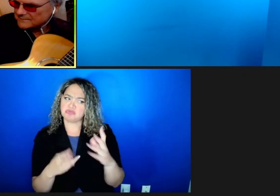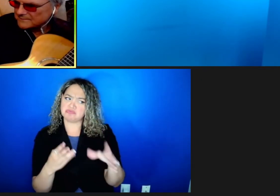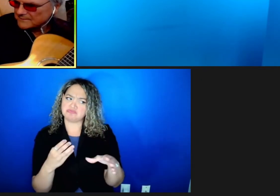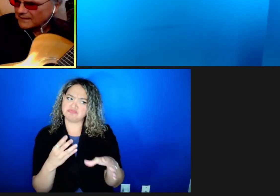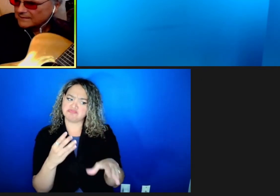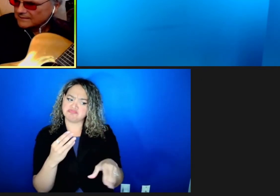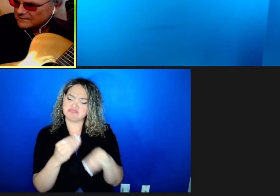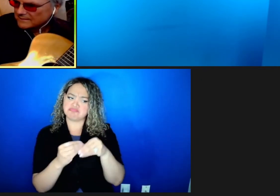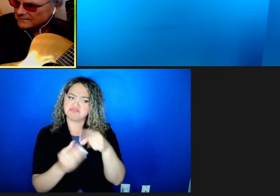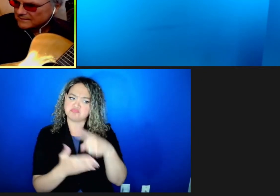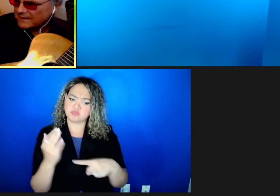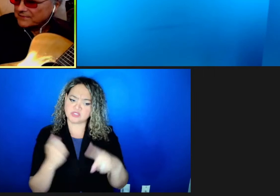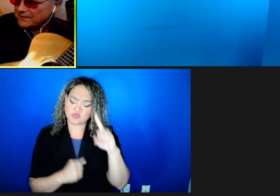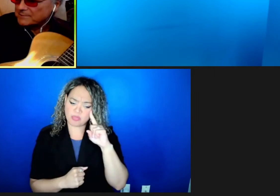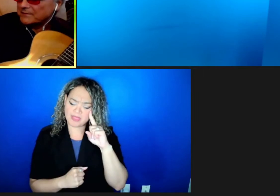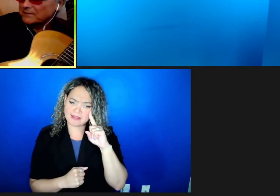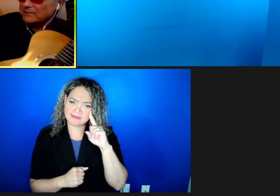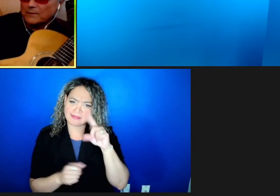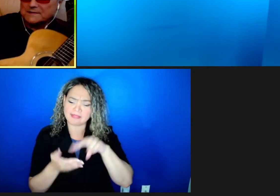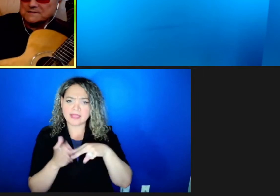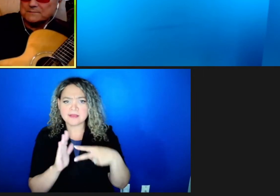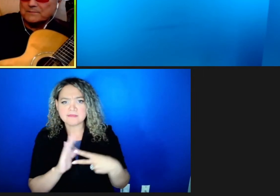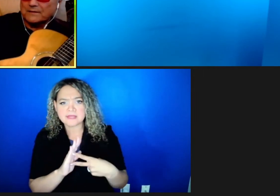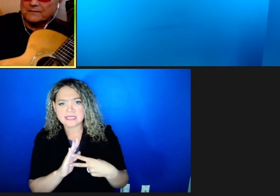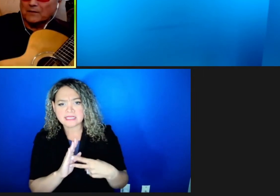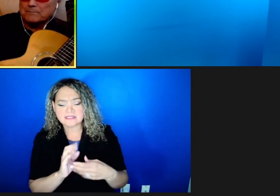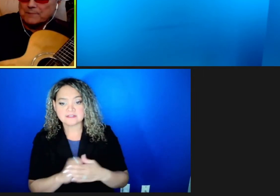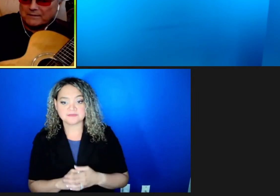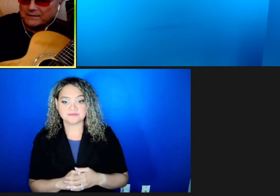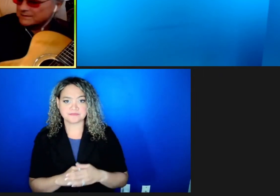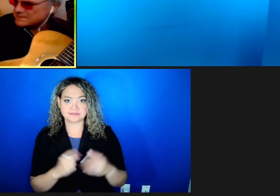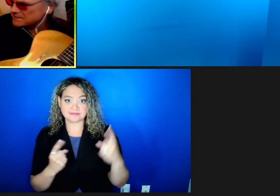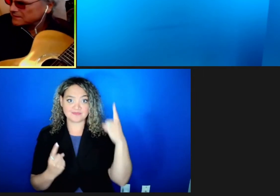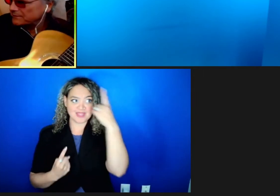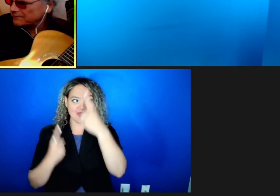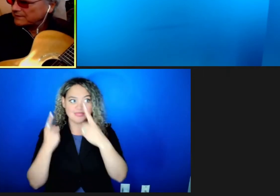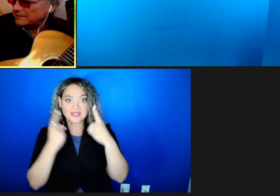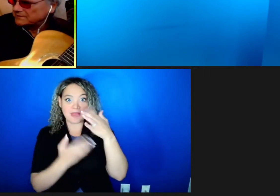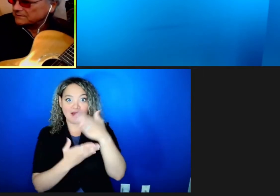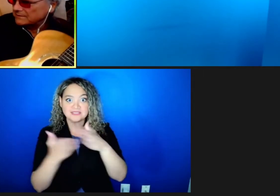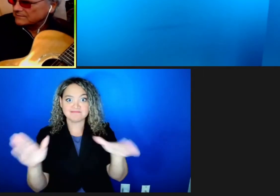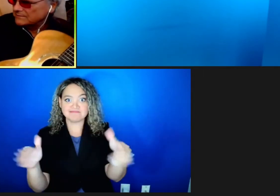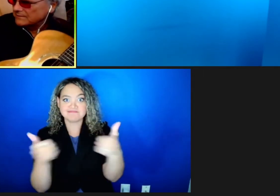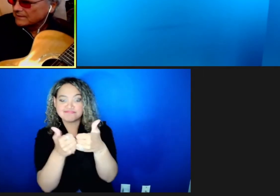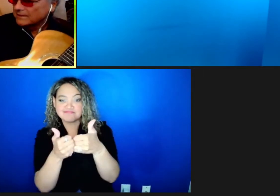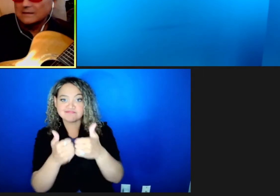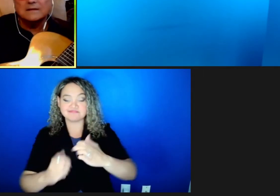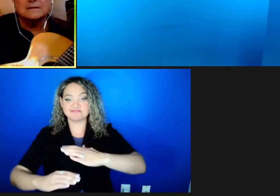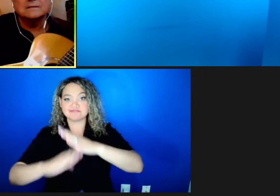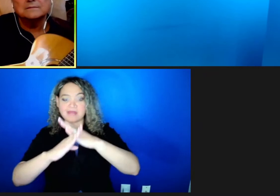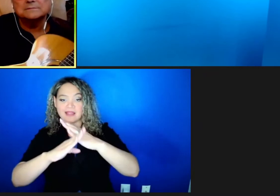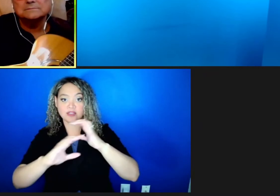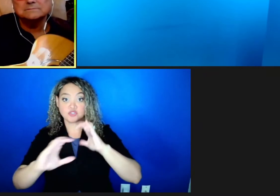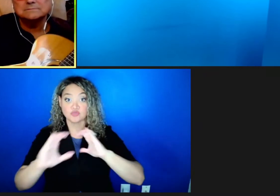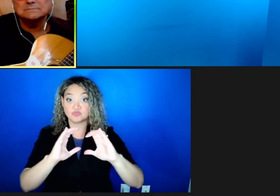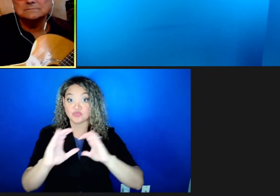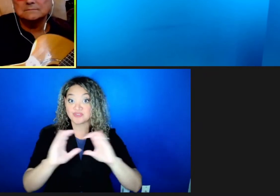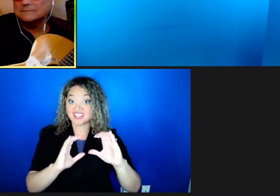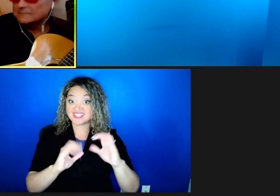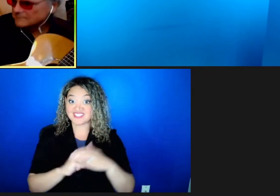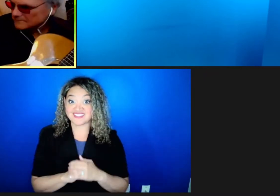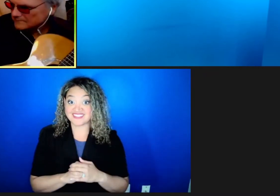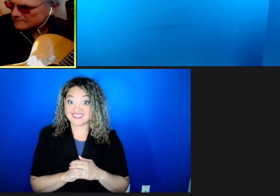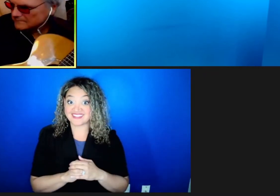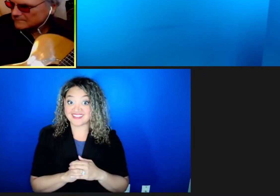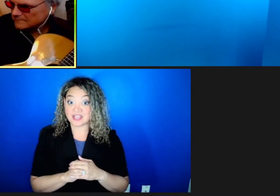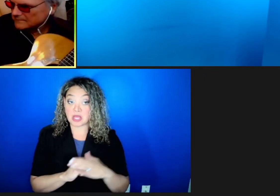so. And think about all the ways that there are barriers to communication. Absolutely. And the biggest one that,